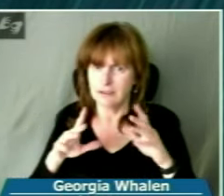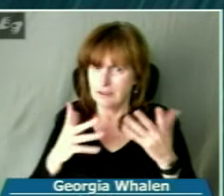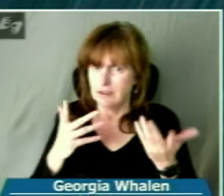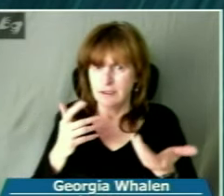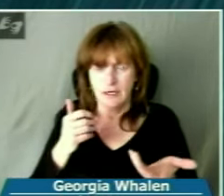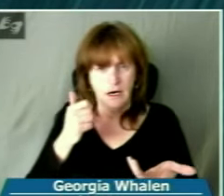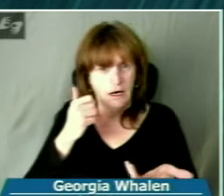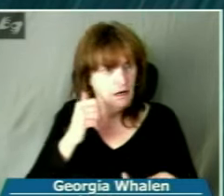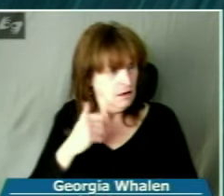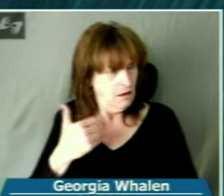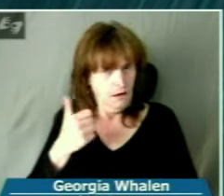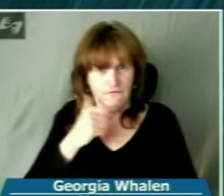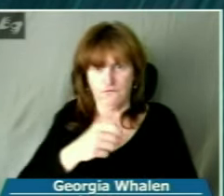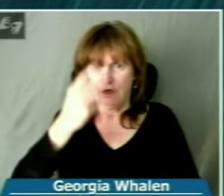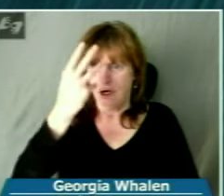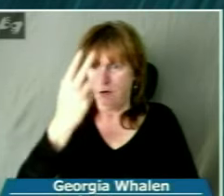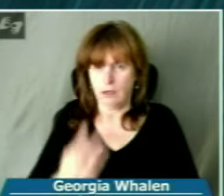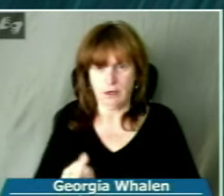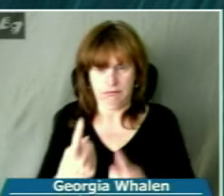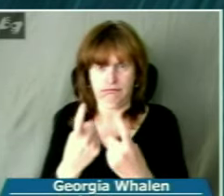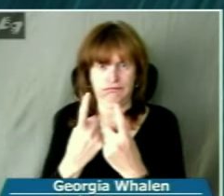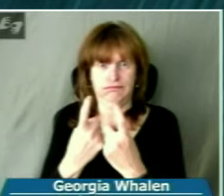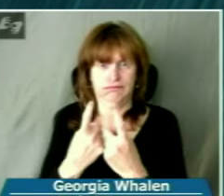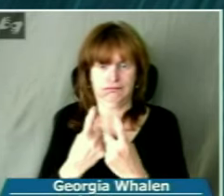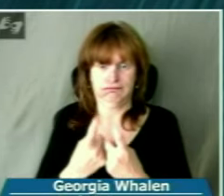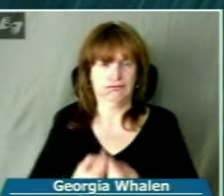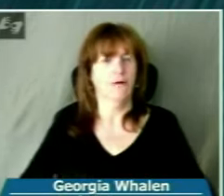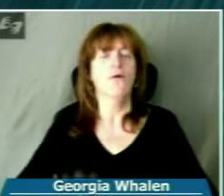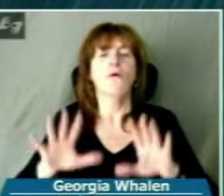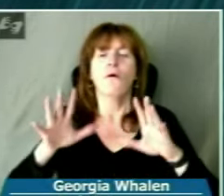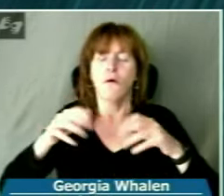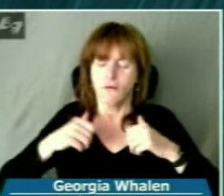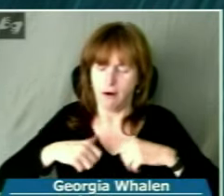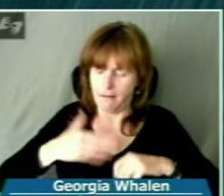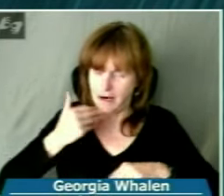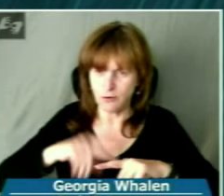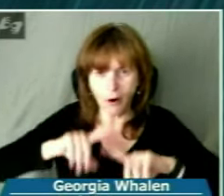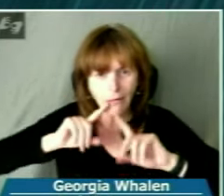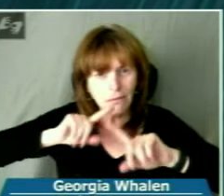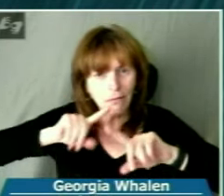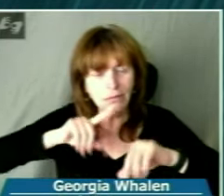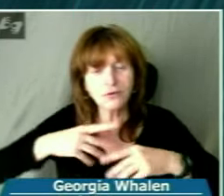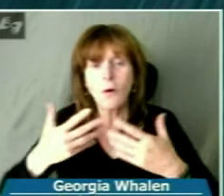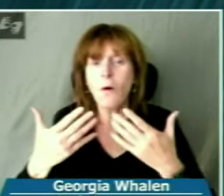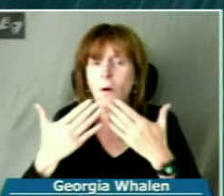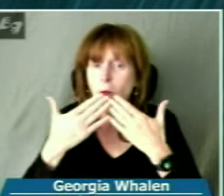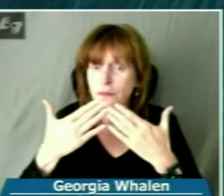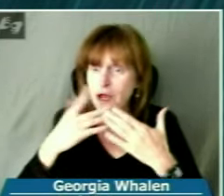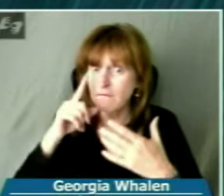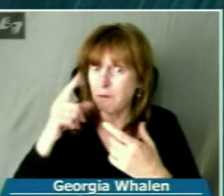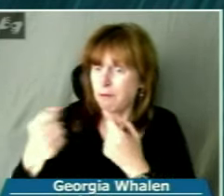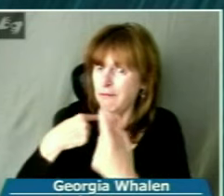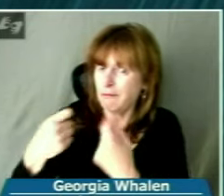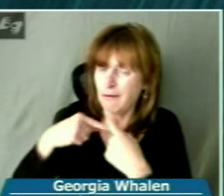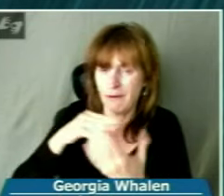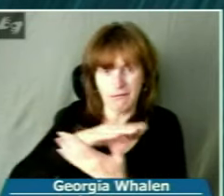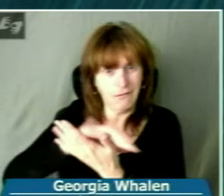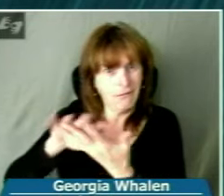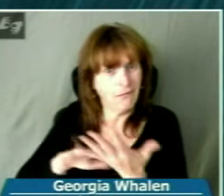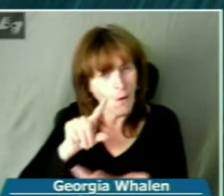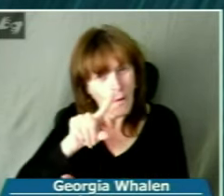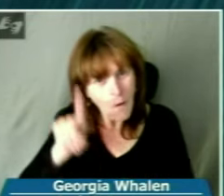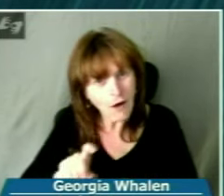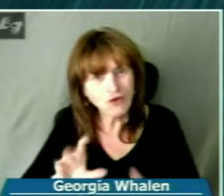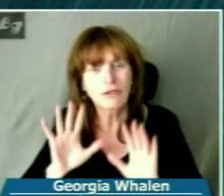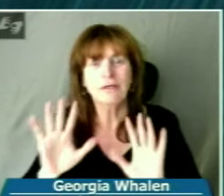week, and we do our very best to answer as many as possible. And we thank you for submitting questions and hope we will be able to keep you in